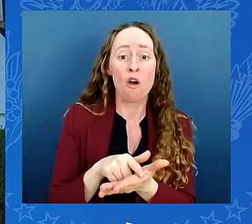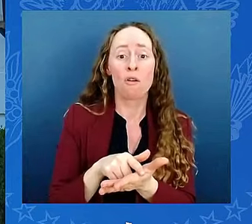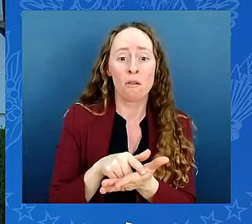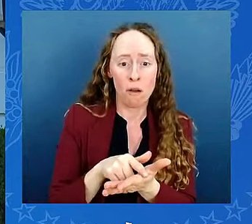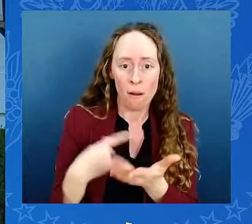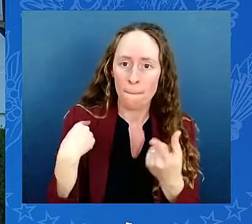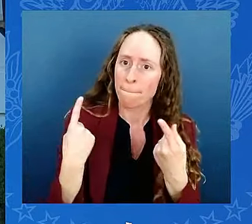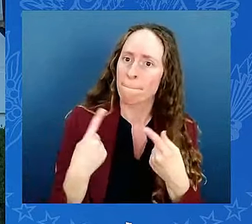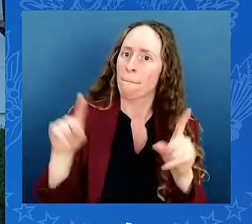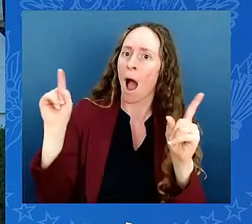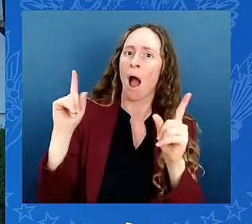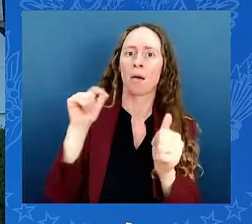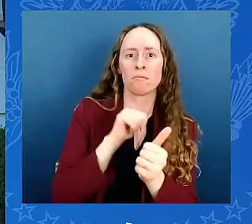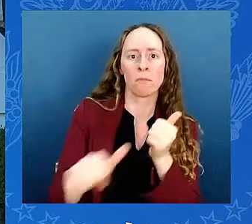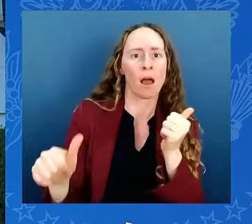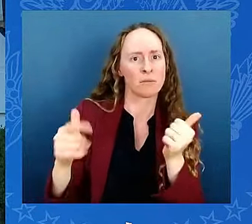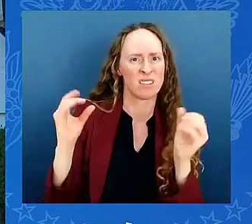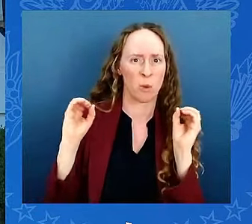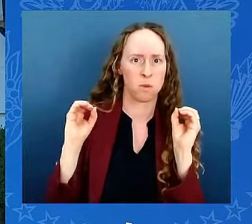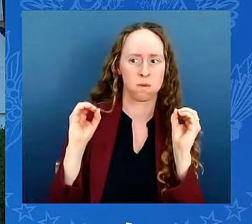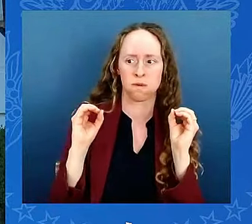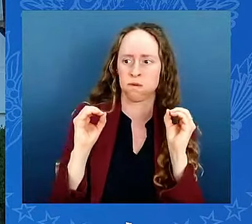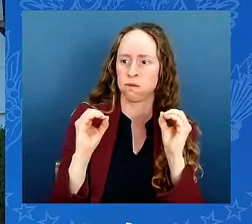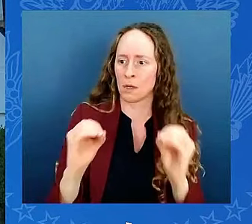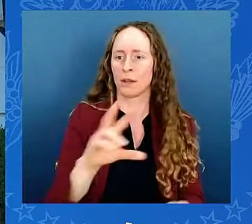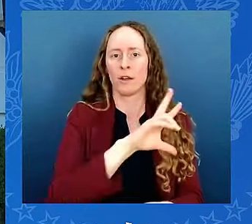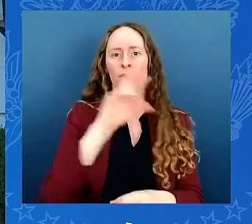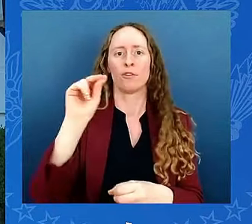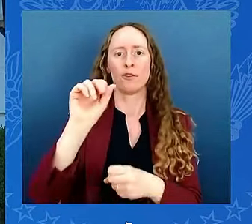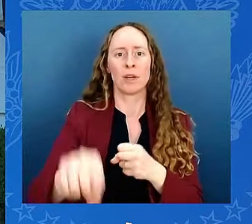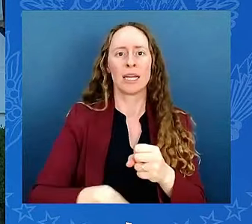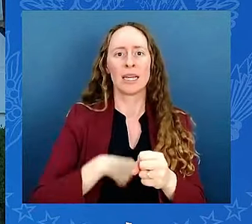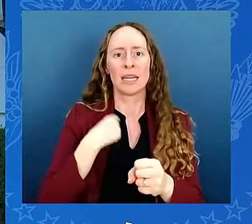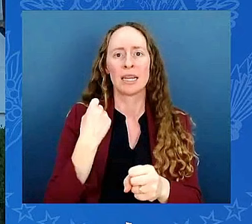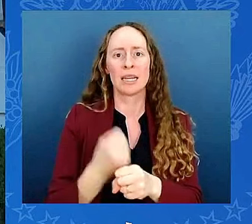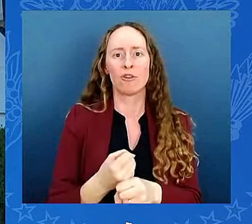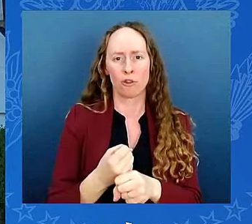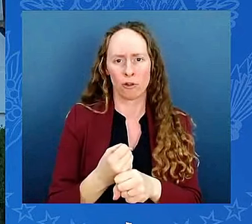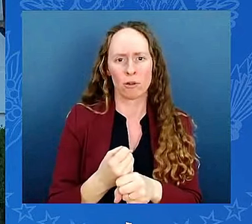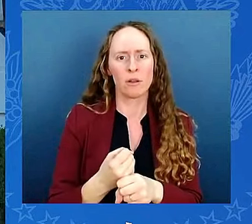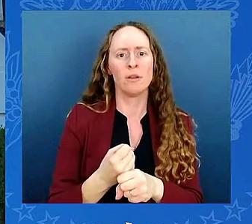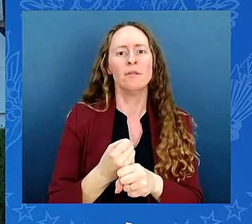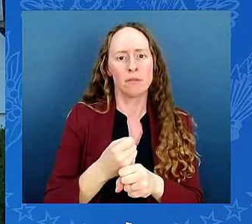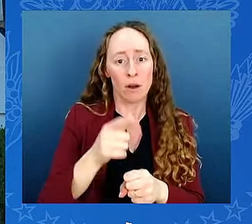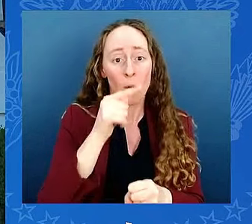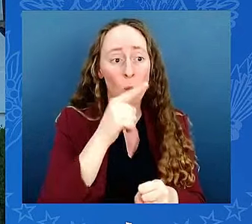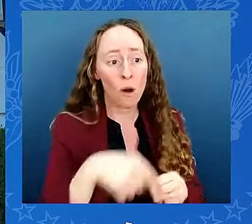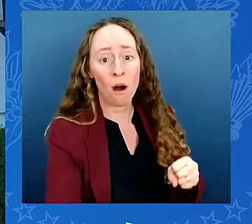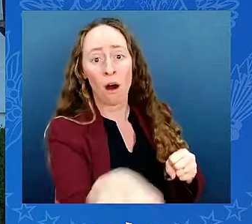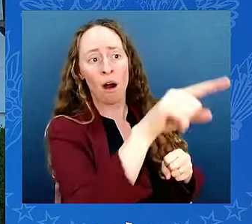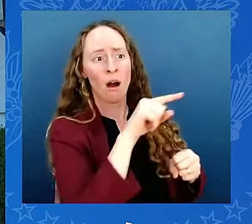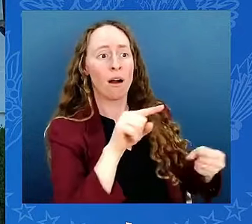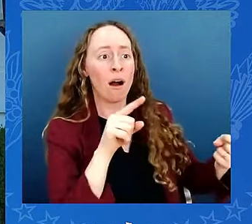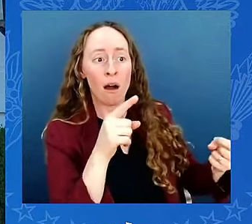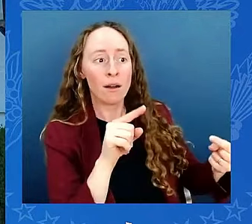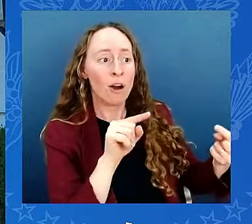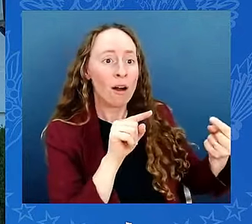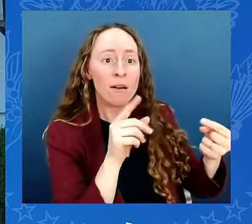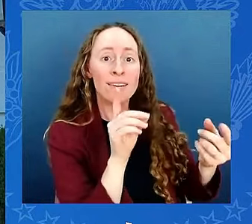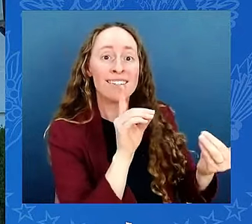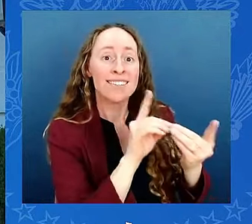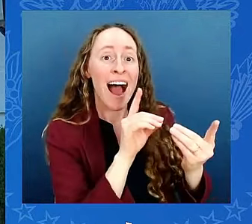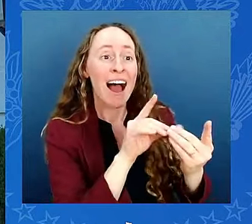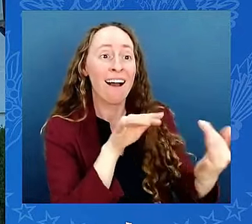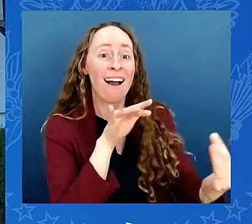narrowed the so-called boyfriend loophole to include dating partners convicted of abuse who say they could not own a firearm.